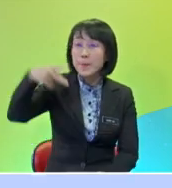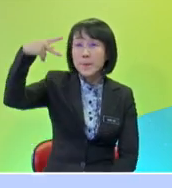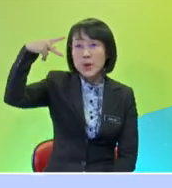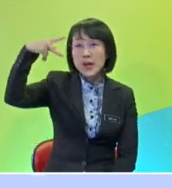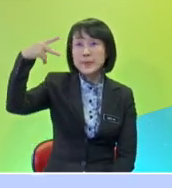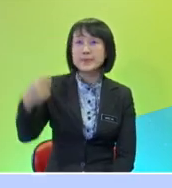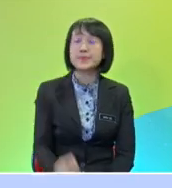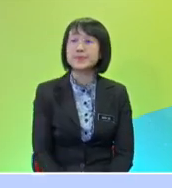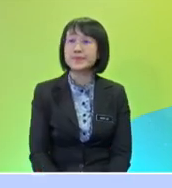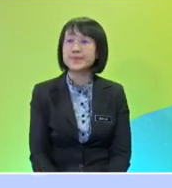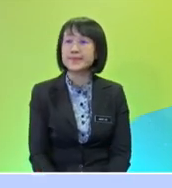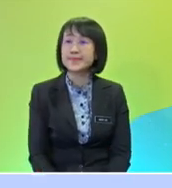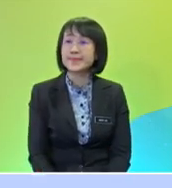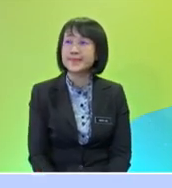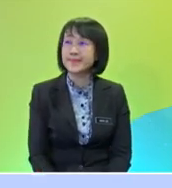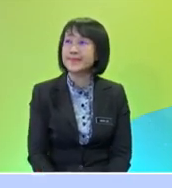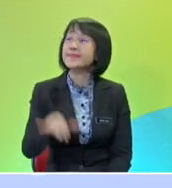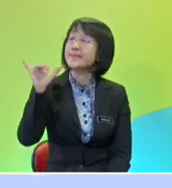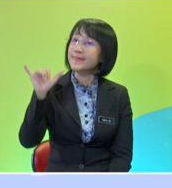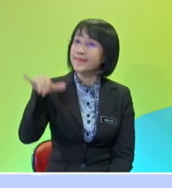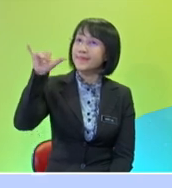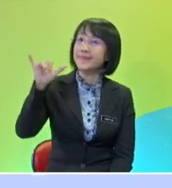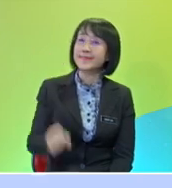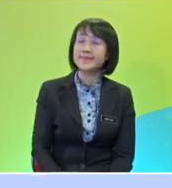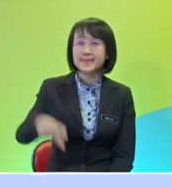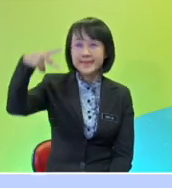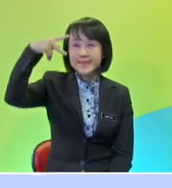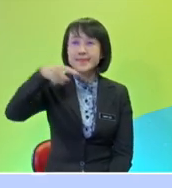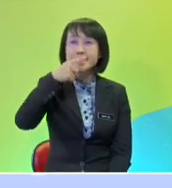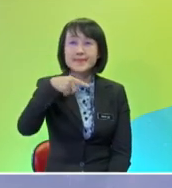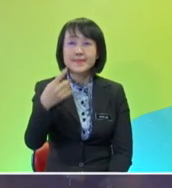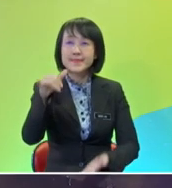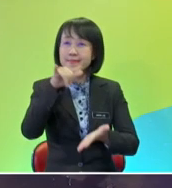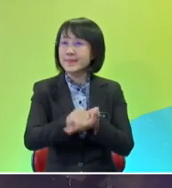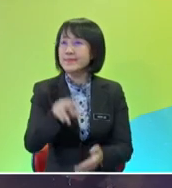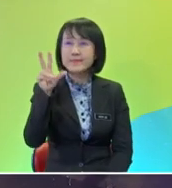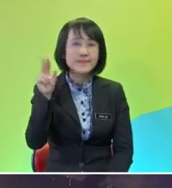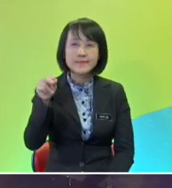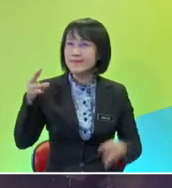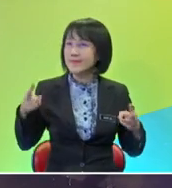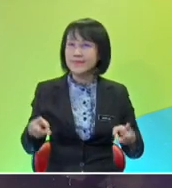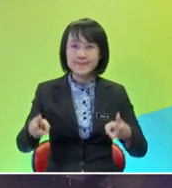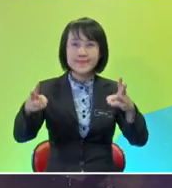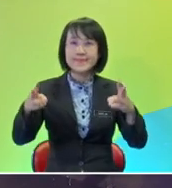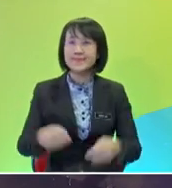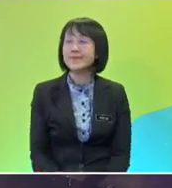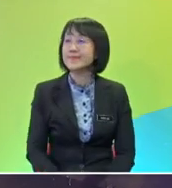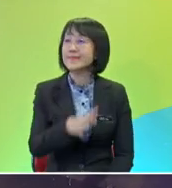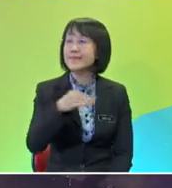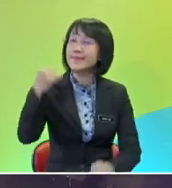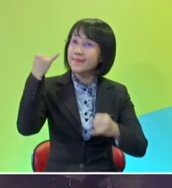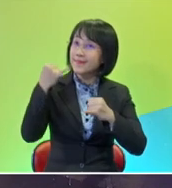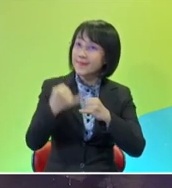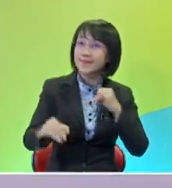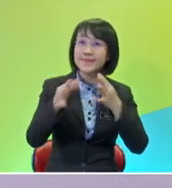Prem said that. So yes, Prem said that. No way. Mm-hmm. And the last